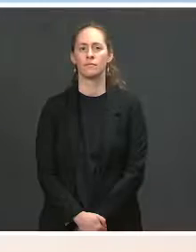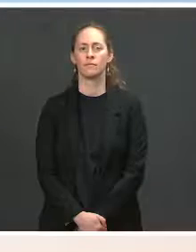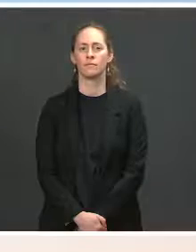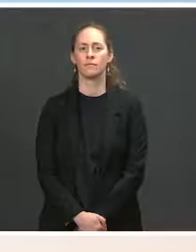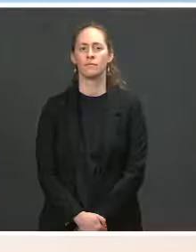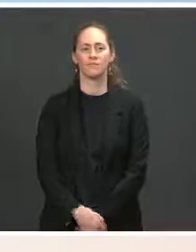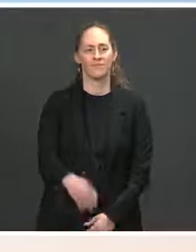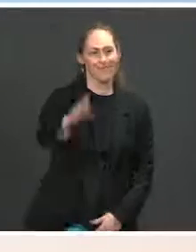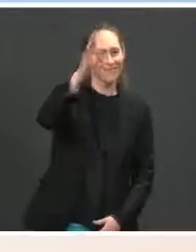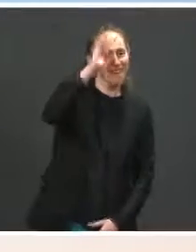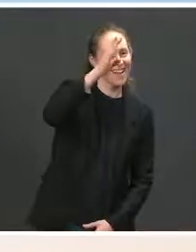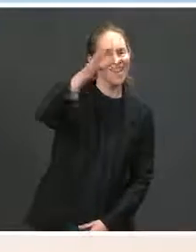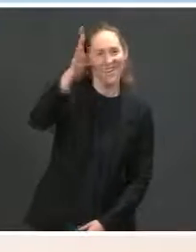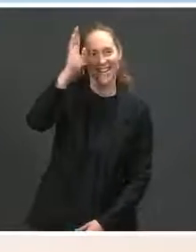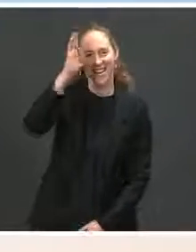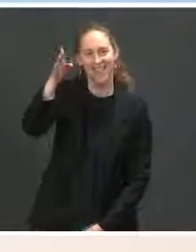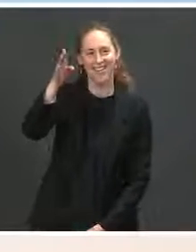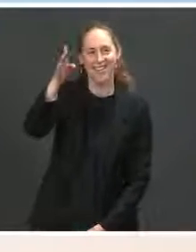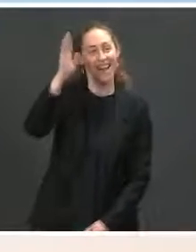everyone. Jen.